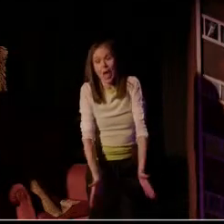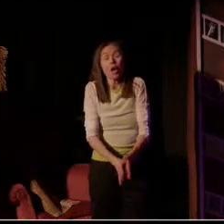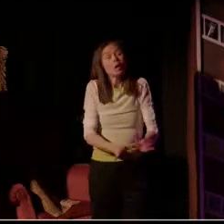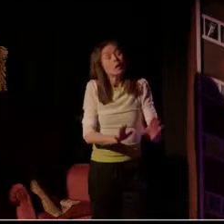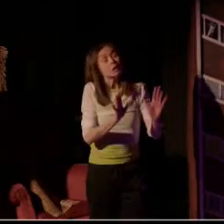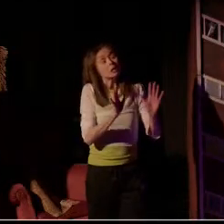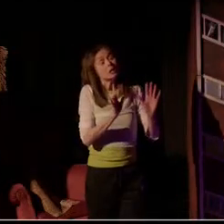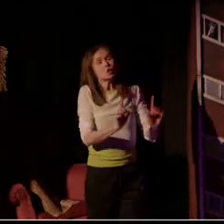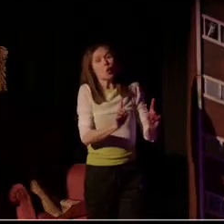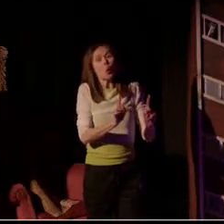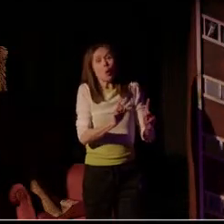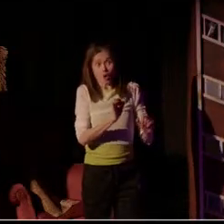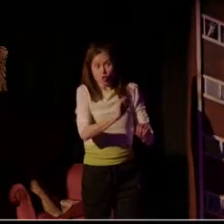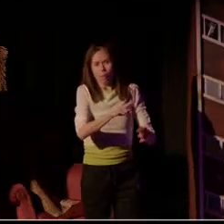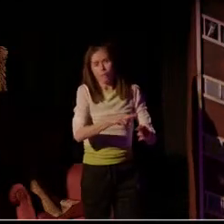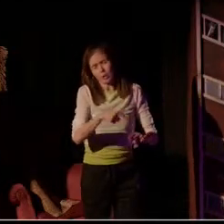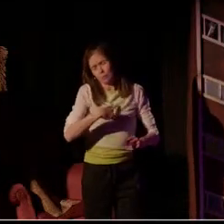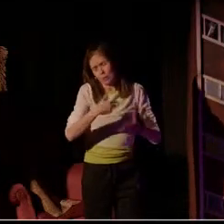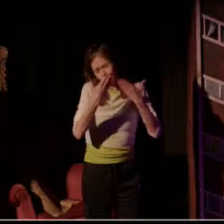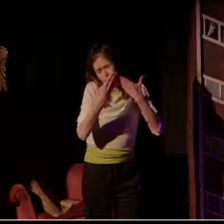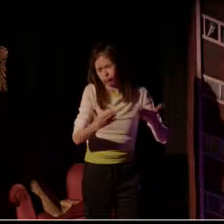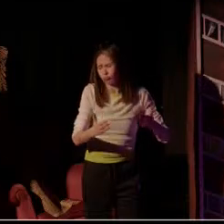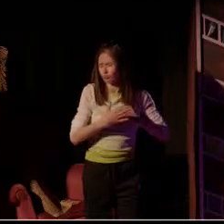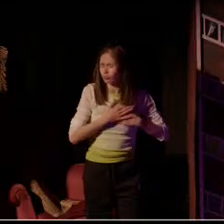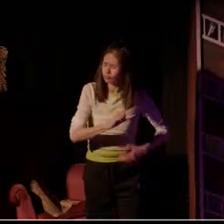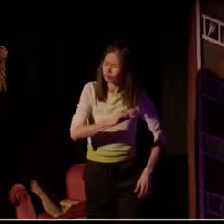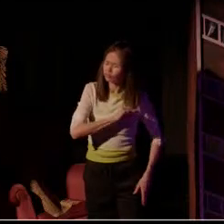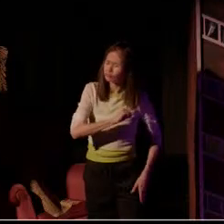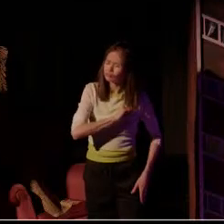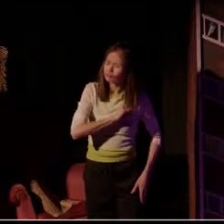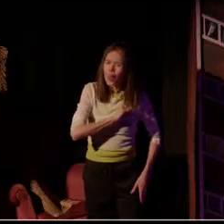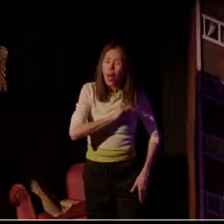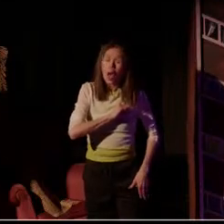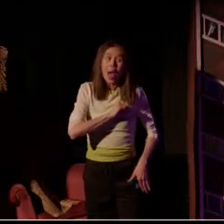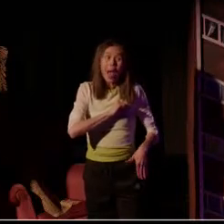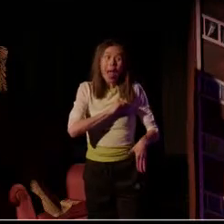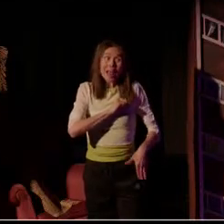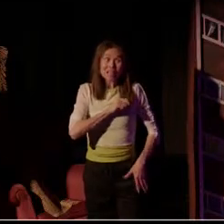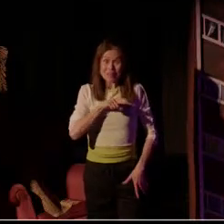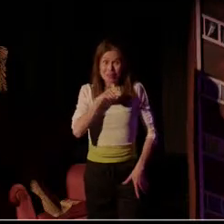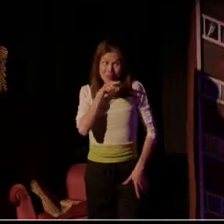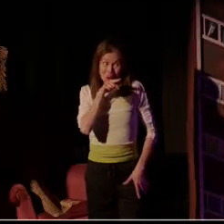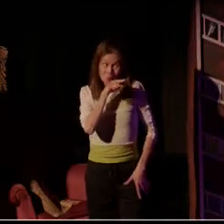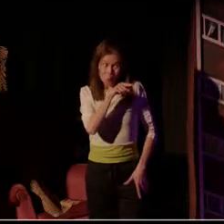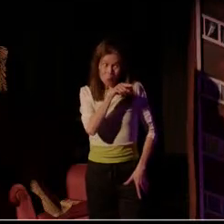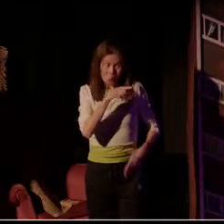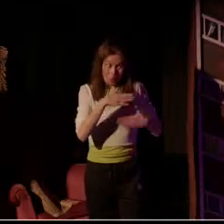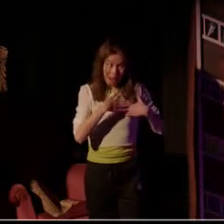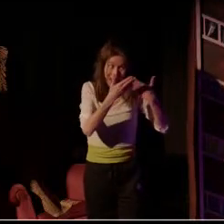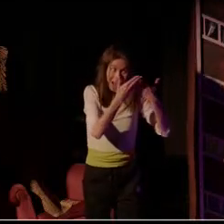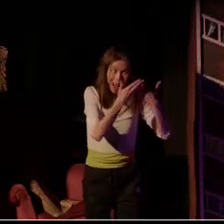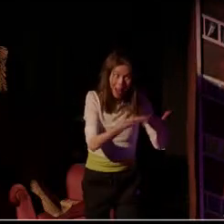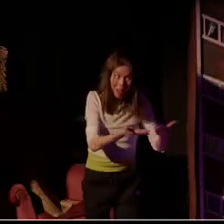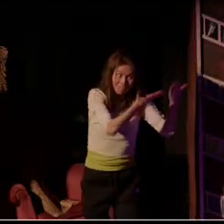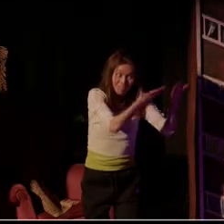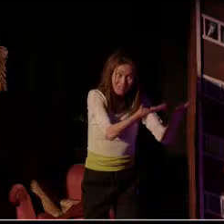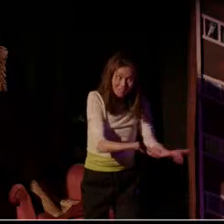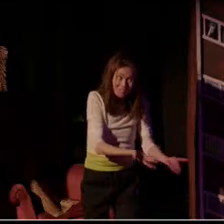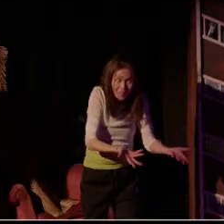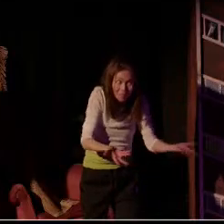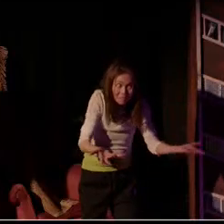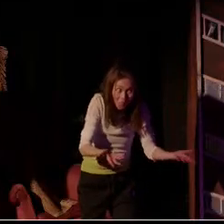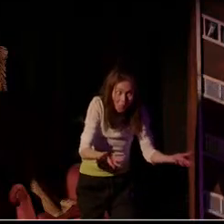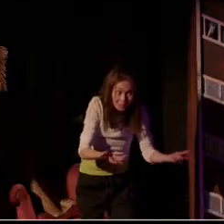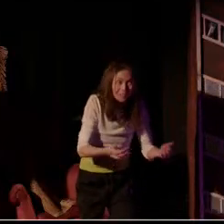know that I love him well, and through him, what's nearest to him, which is your gracious